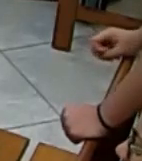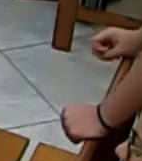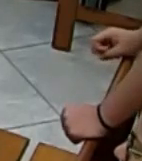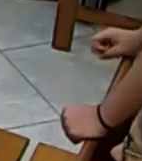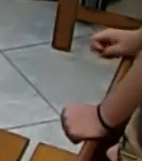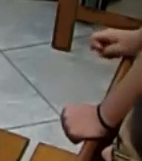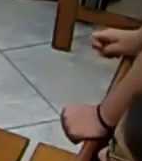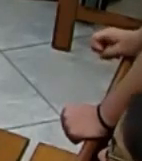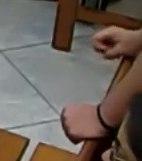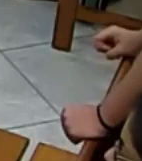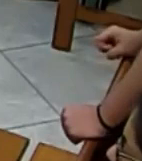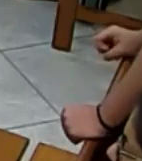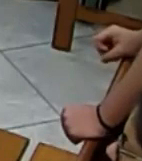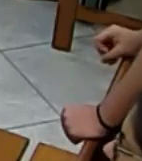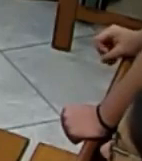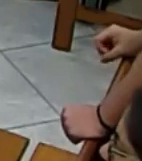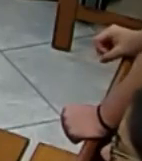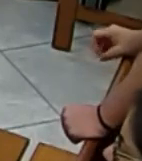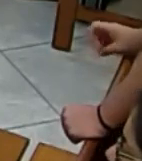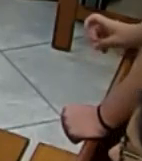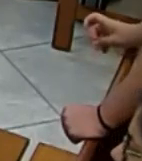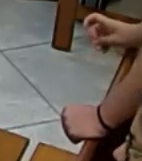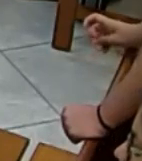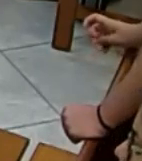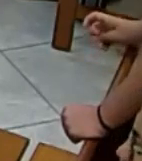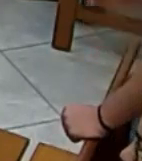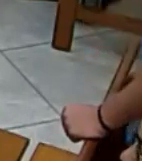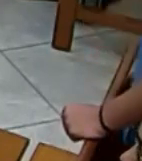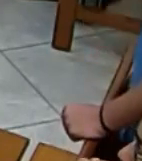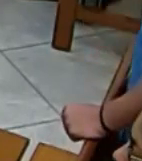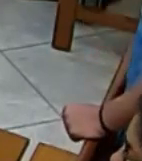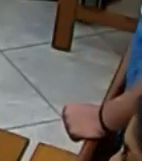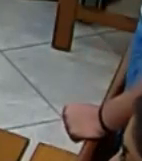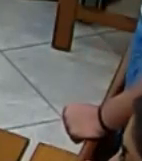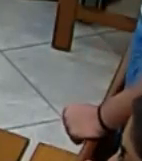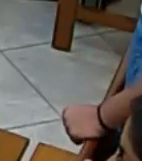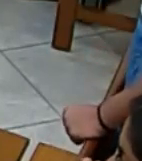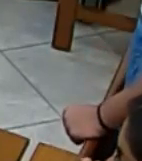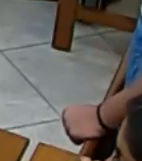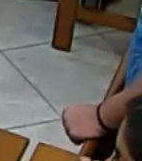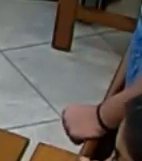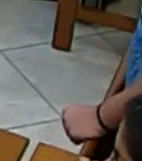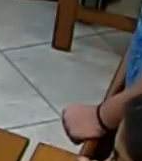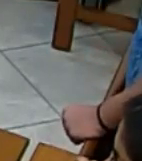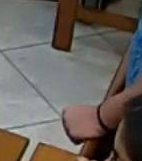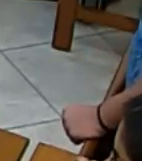is to be under your direction. And